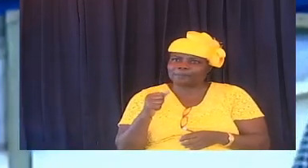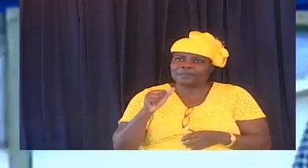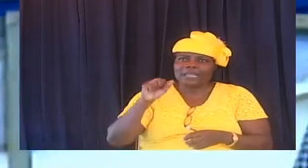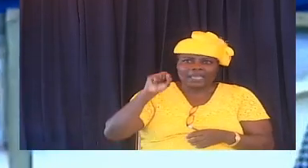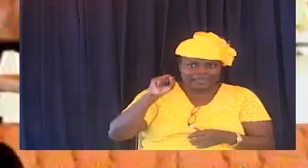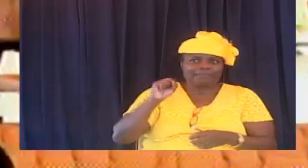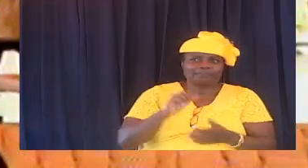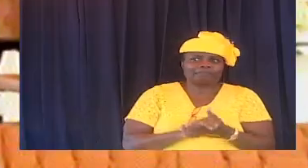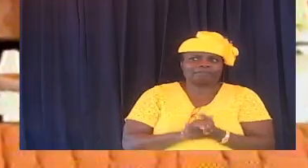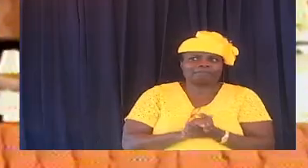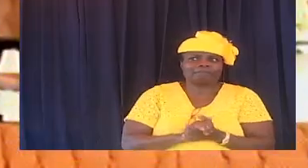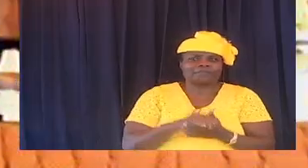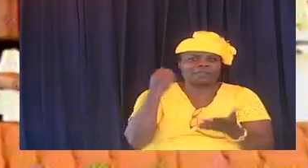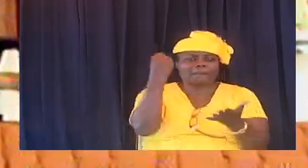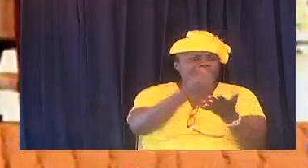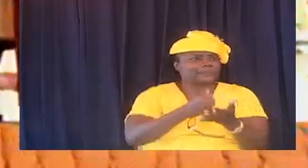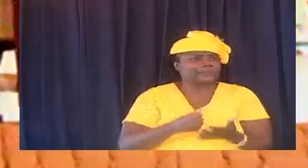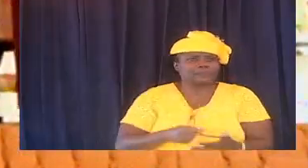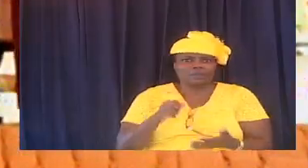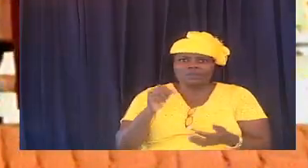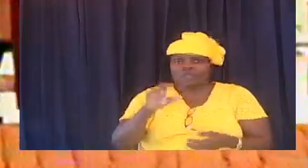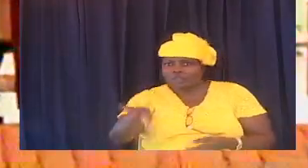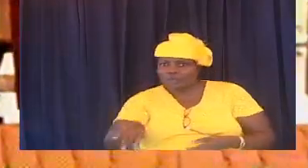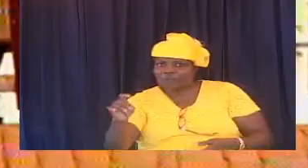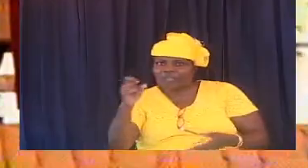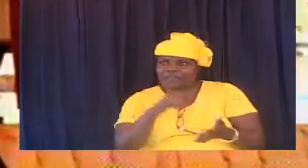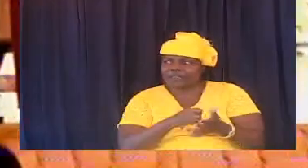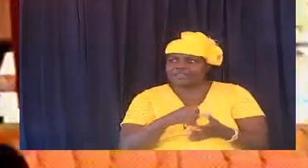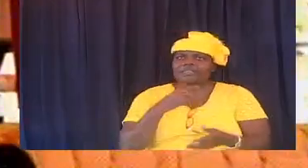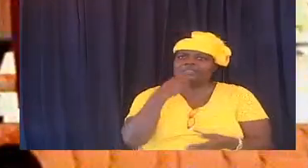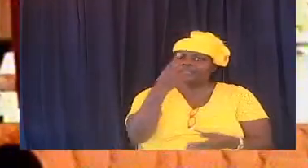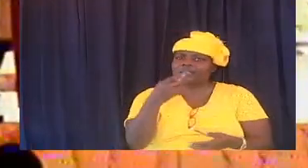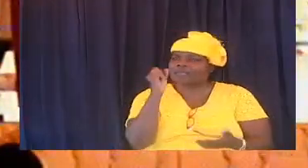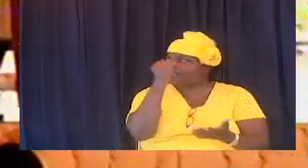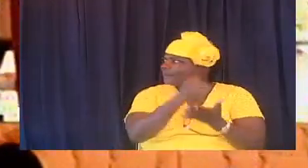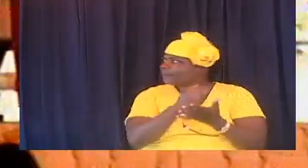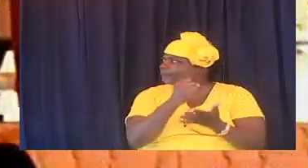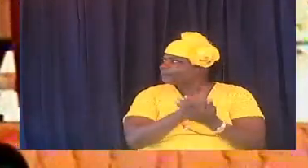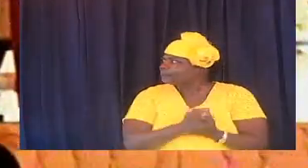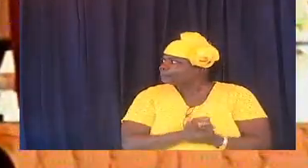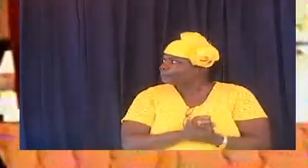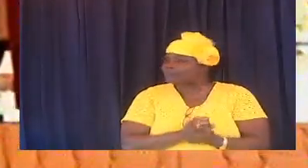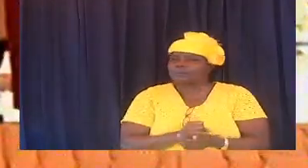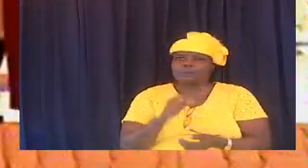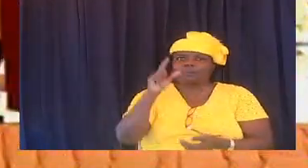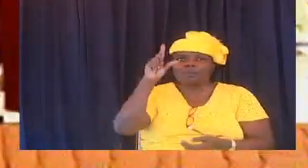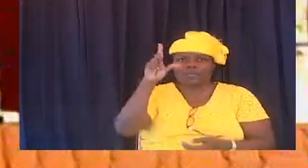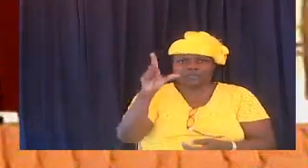If you found it, say amen.